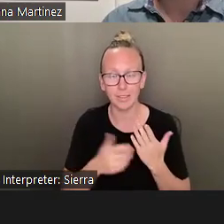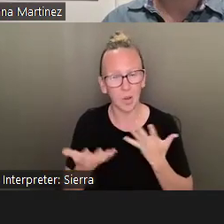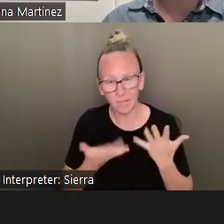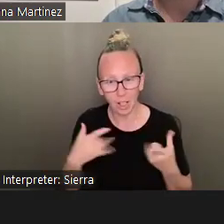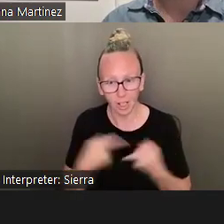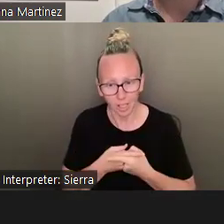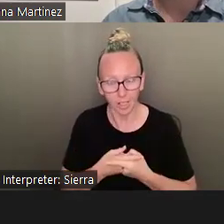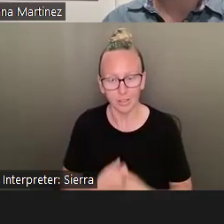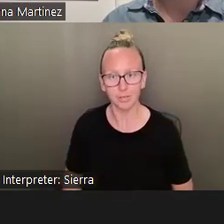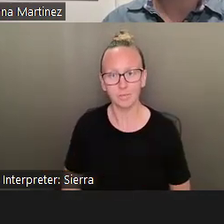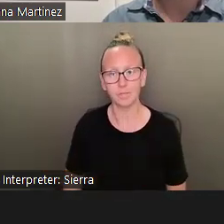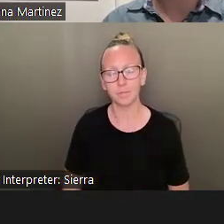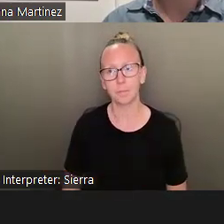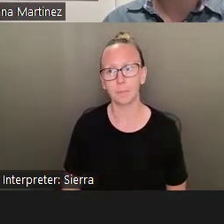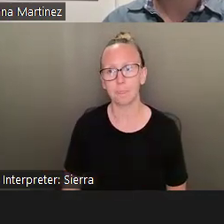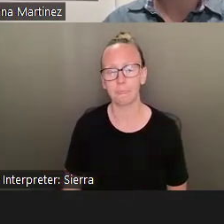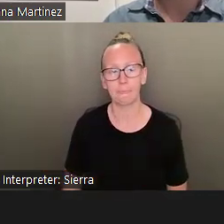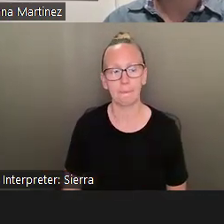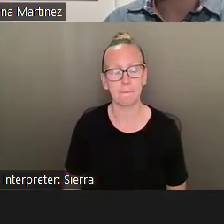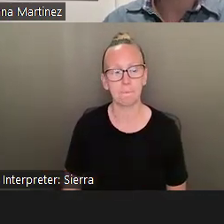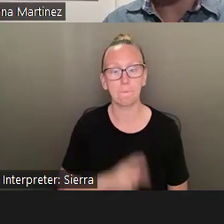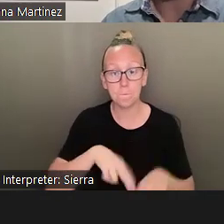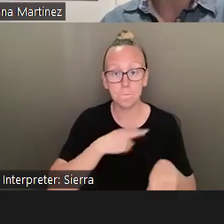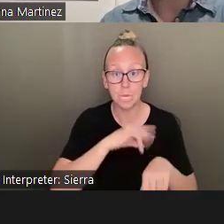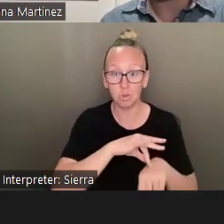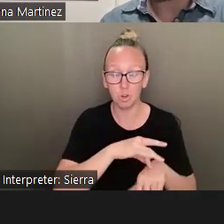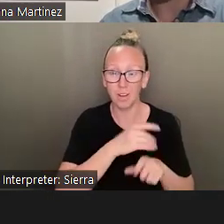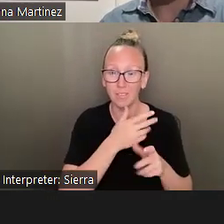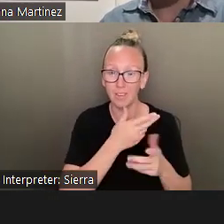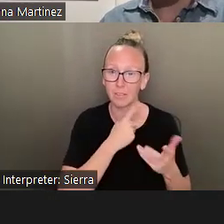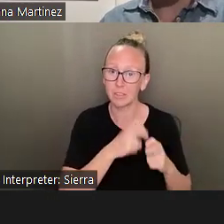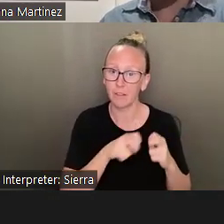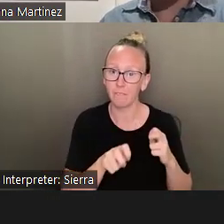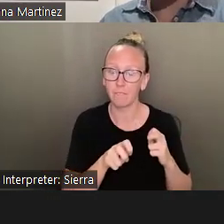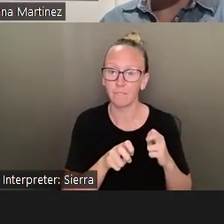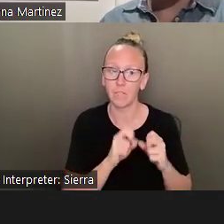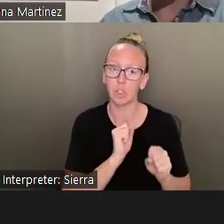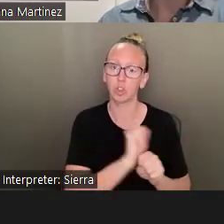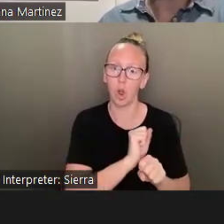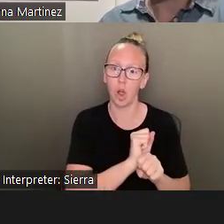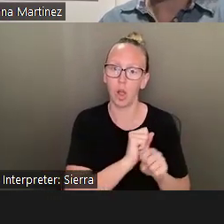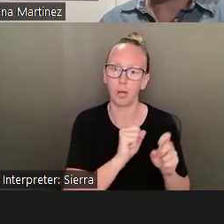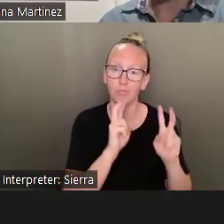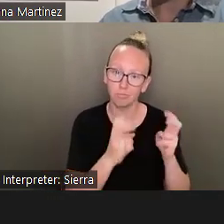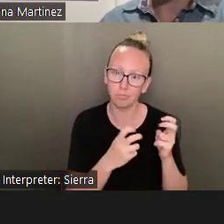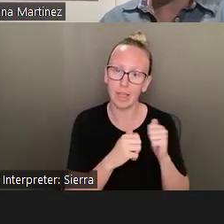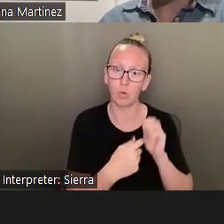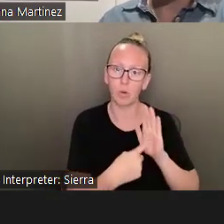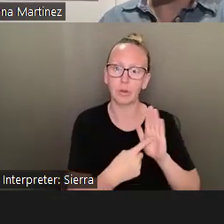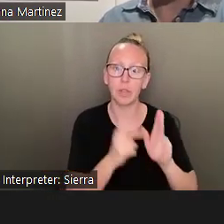National Geographic has a very difficult job of representing the people and places of the